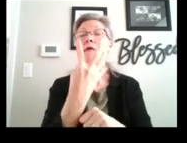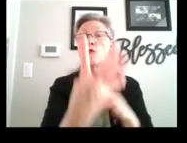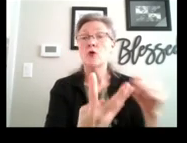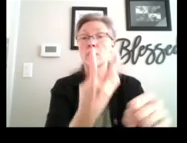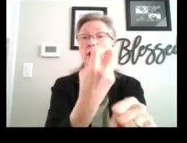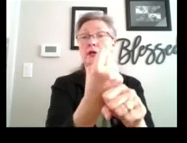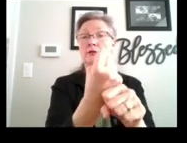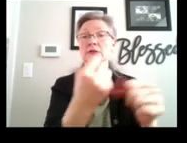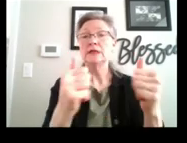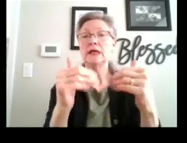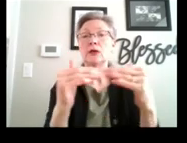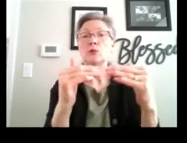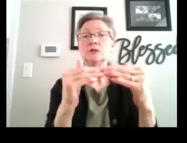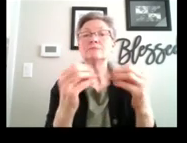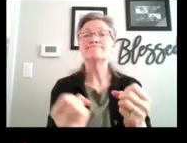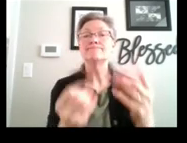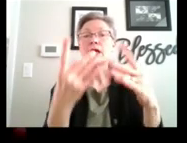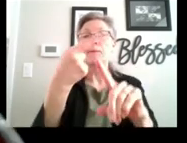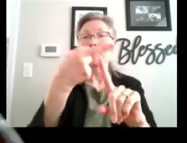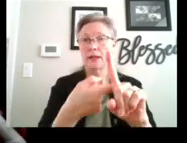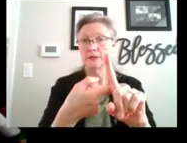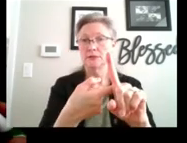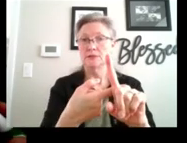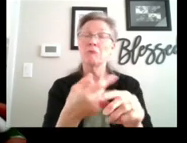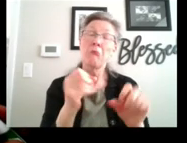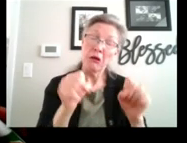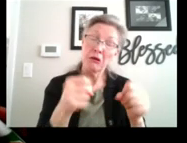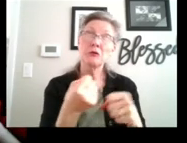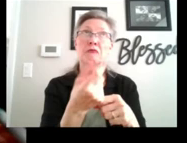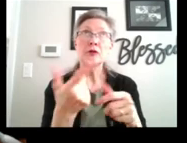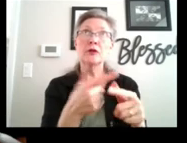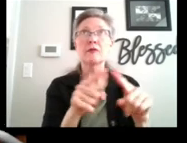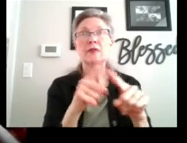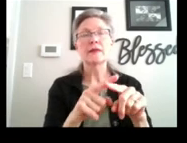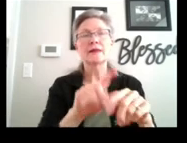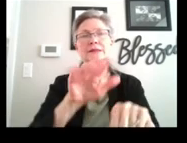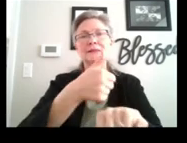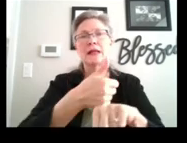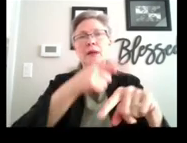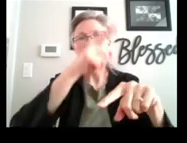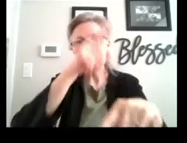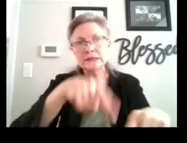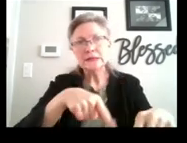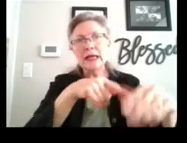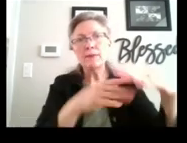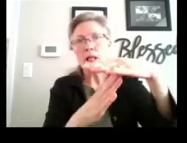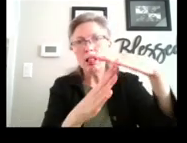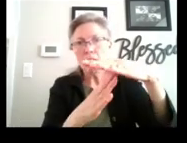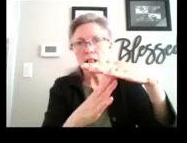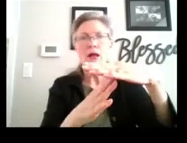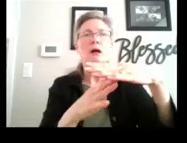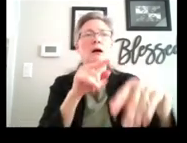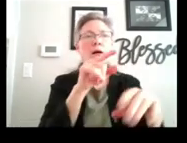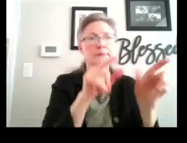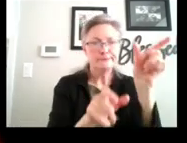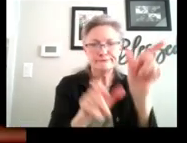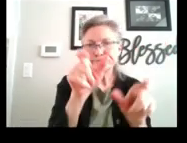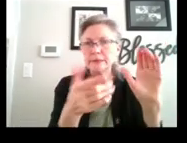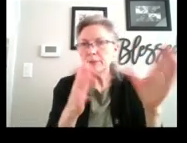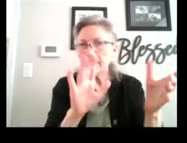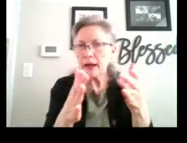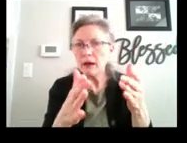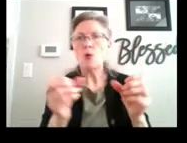equals how many months? Well, I could do a couple different things. I could set up a table, or I could multiply, right? Or I could continue this